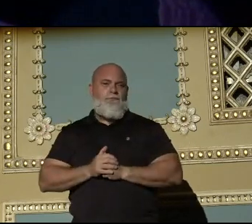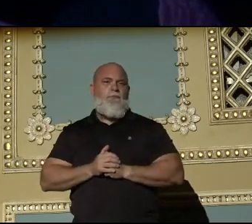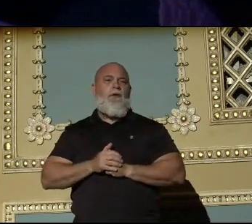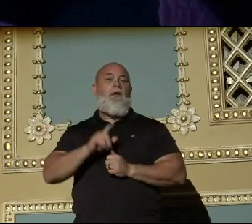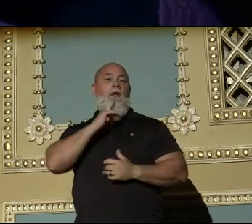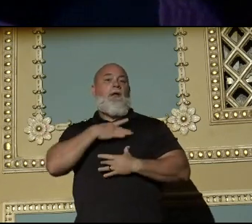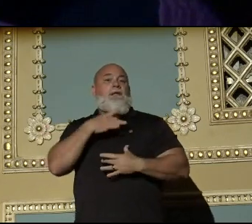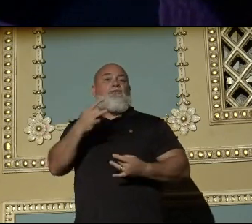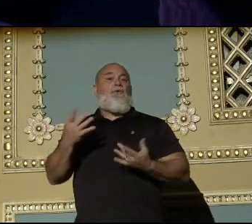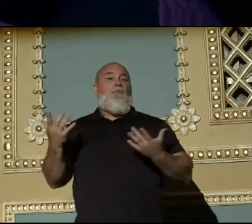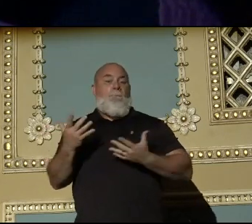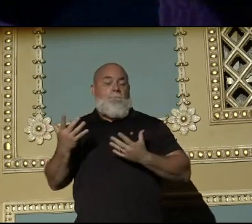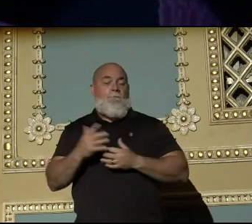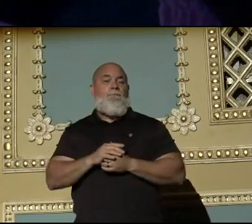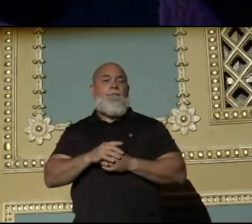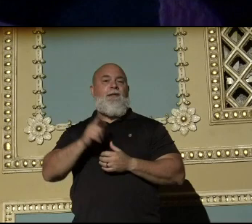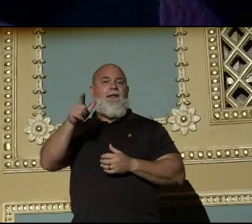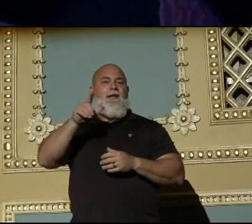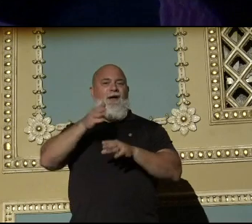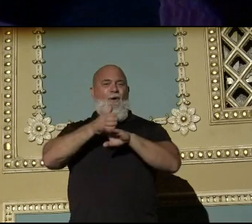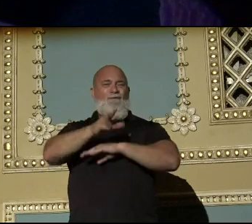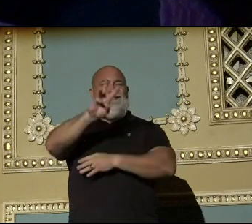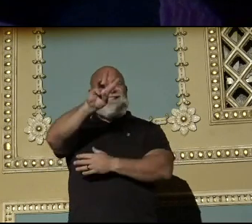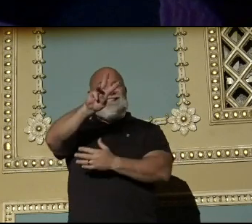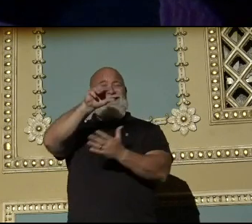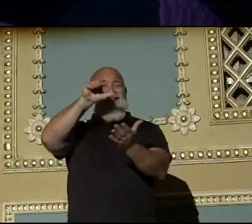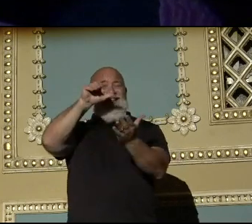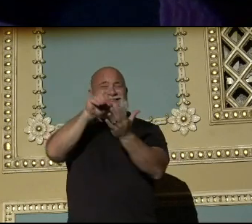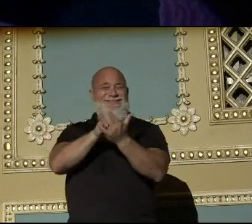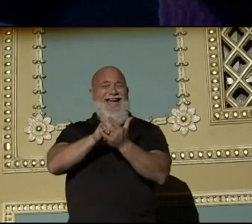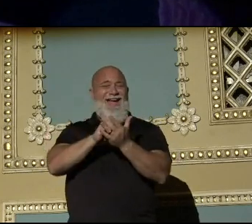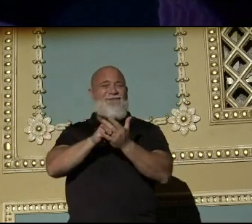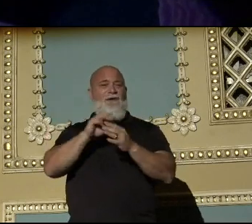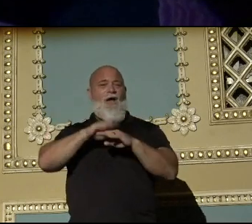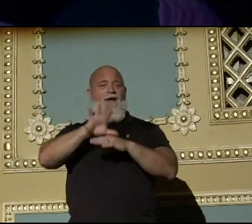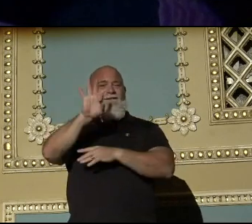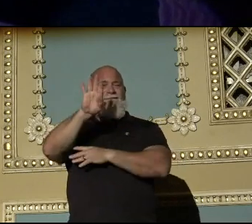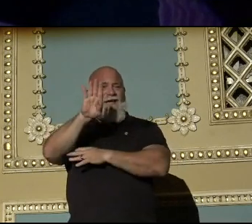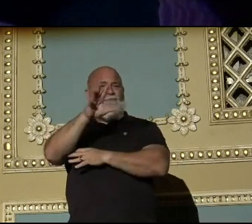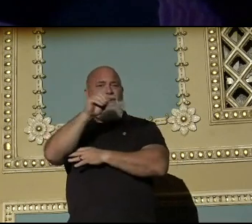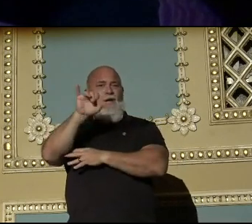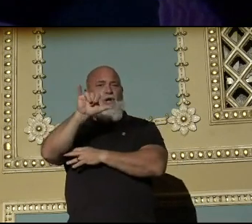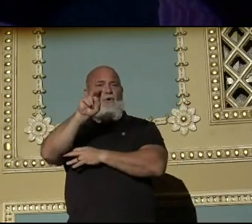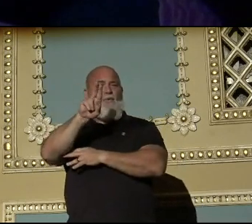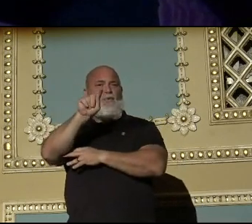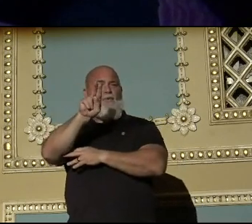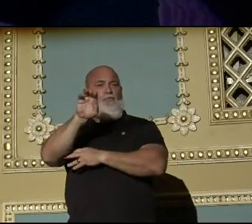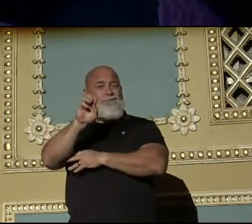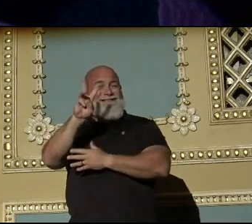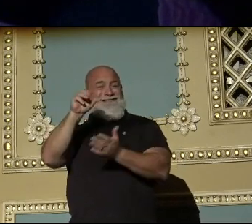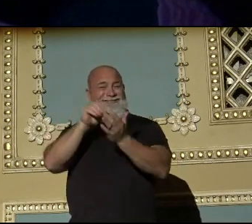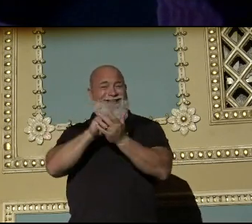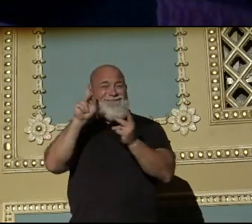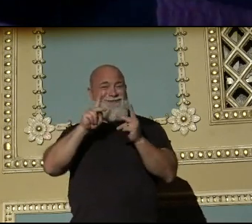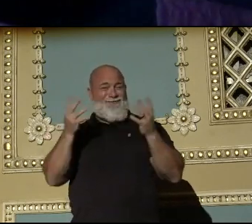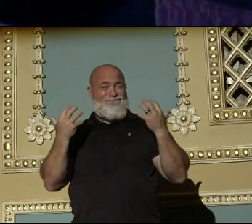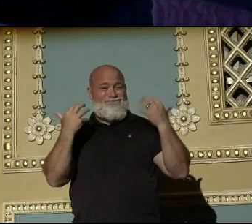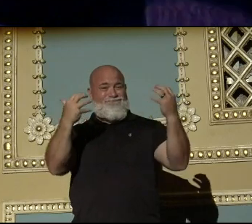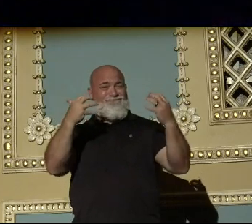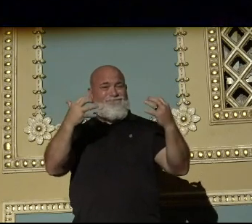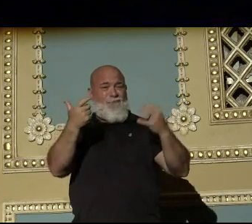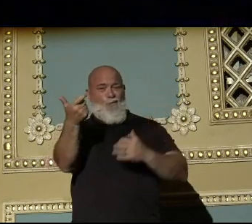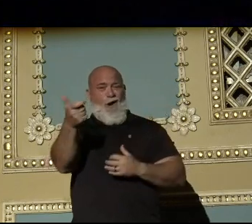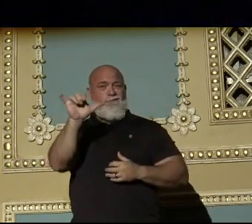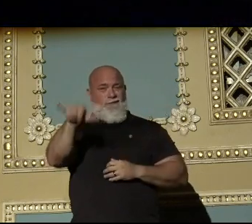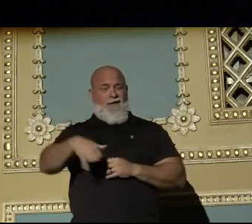And interestingly enough, they drew over 6,000 views on Facebook and YouTube. We have a great show